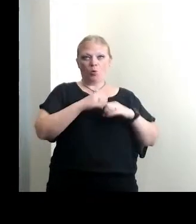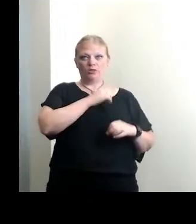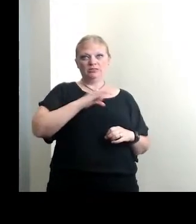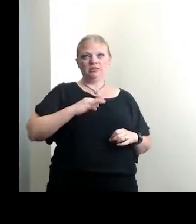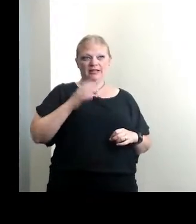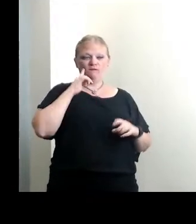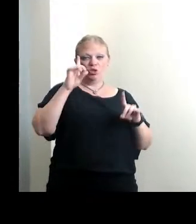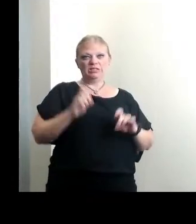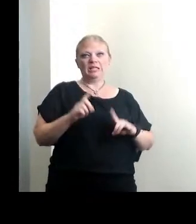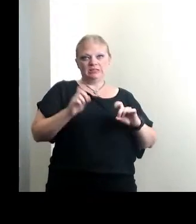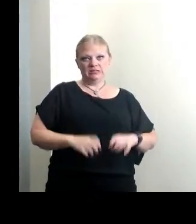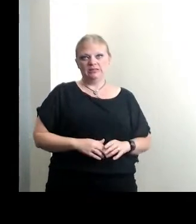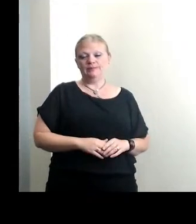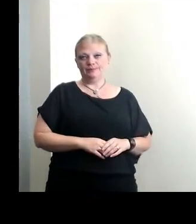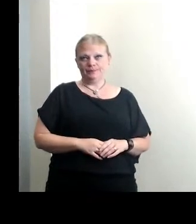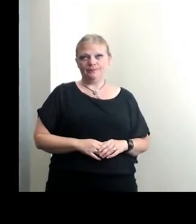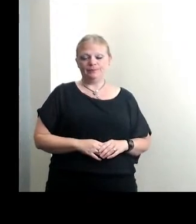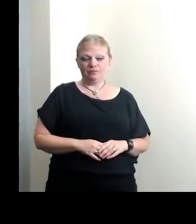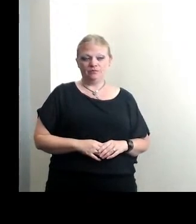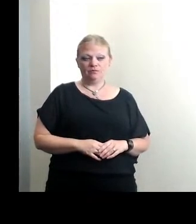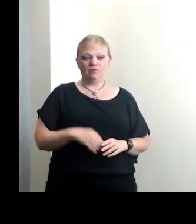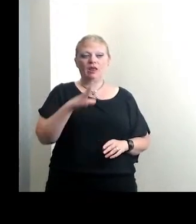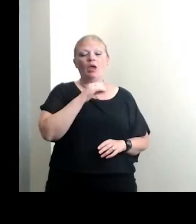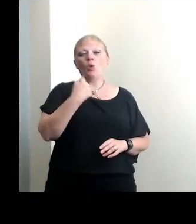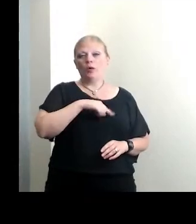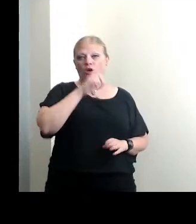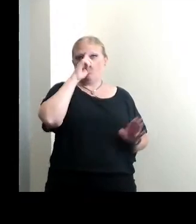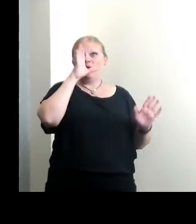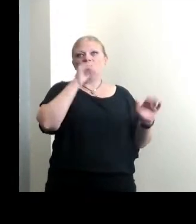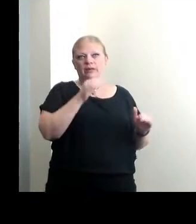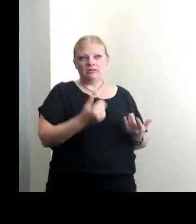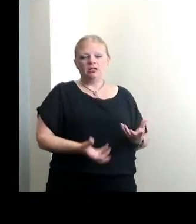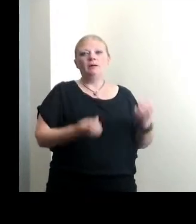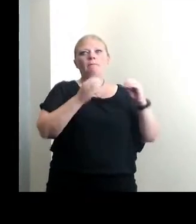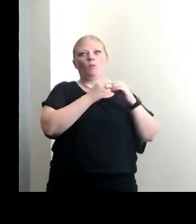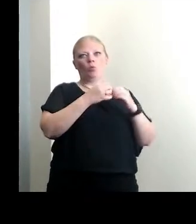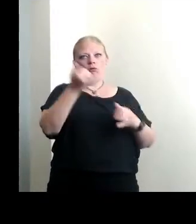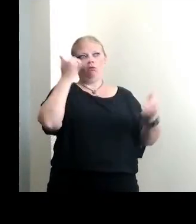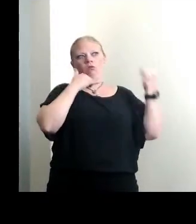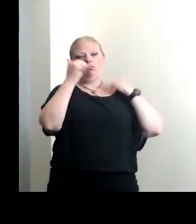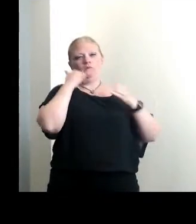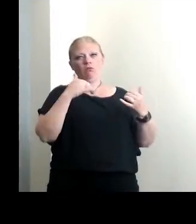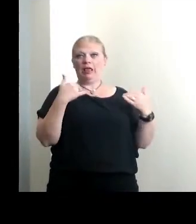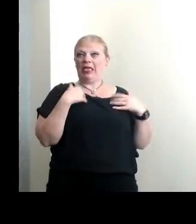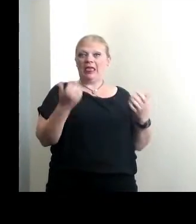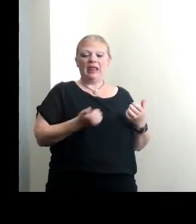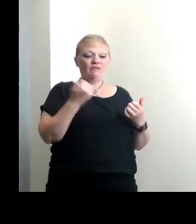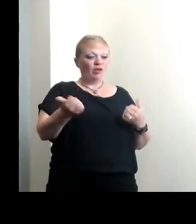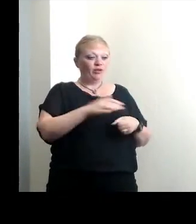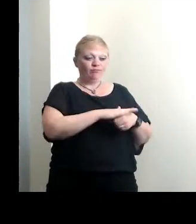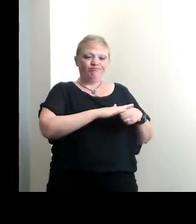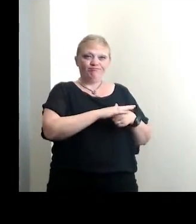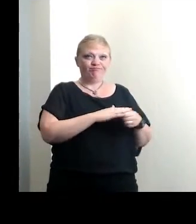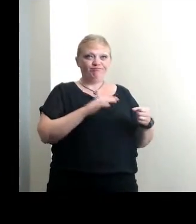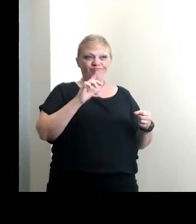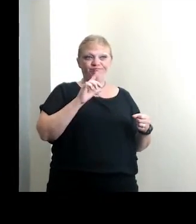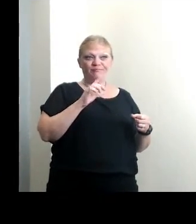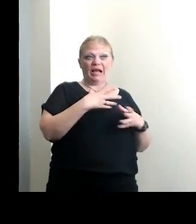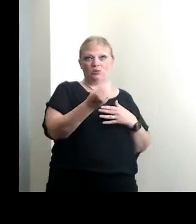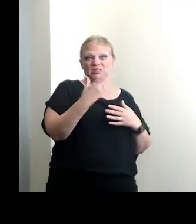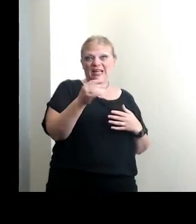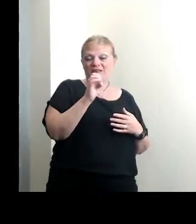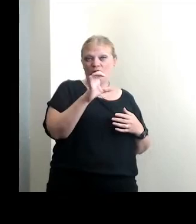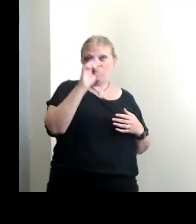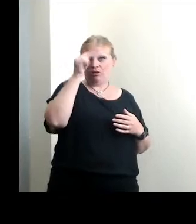testing. And we are anticipating increased calls. There are other locations outside of Erie County government where you can